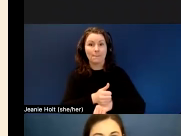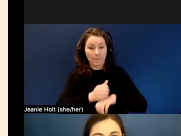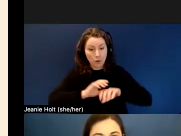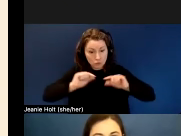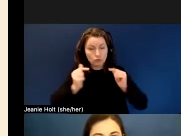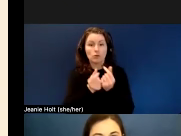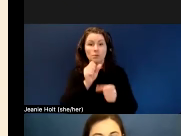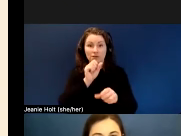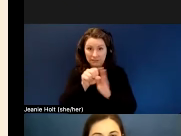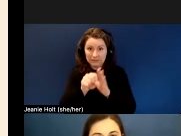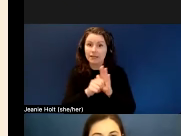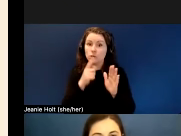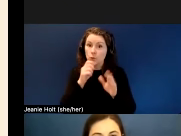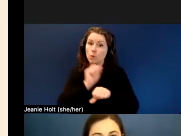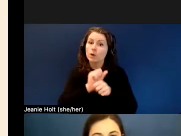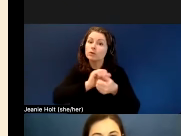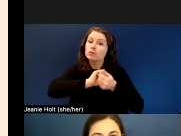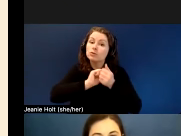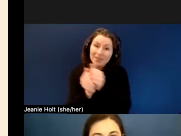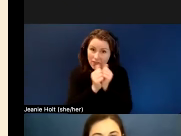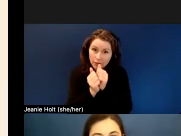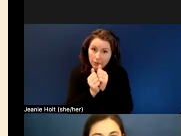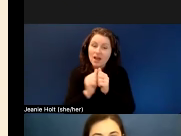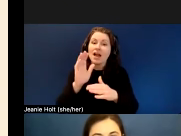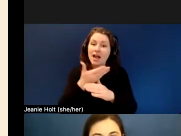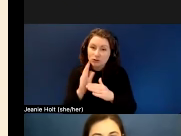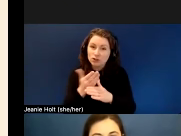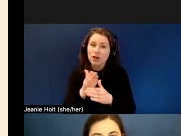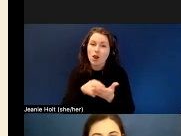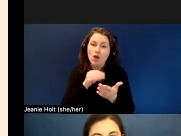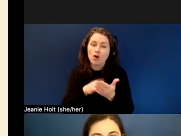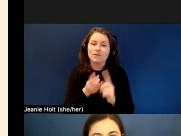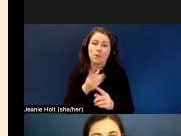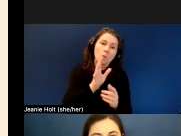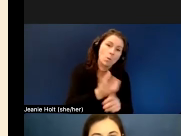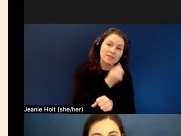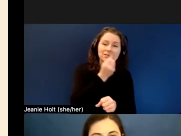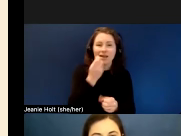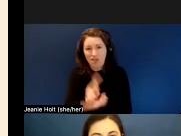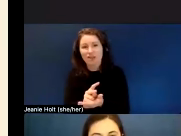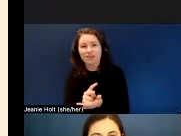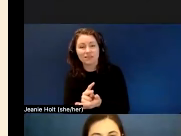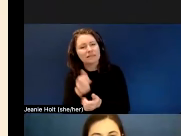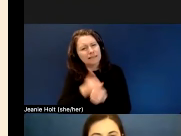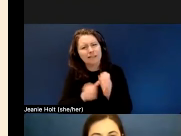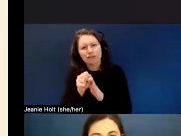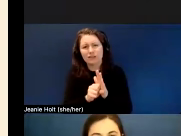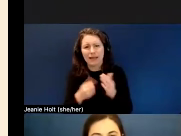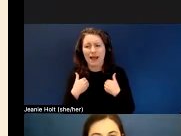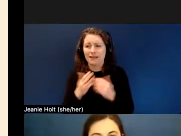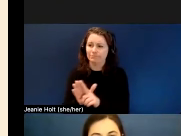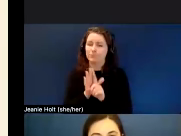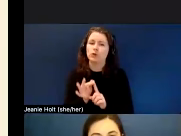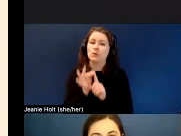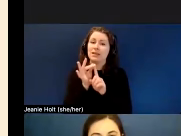work in collaboration and share takeaways from their wins and losses. Every state has its own unique cultural identity, and we're